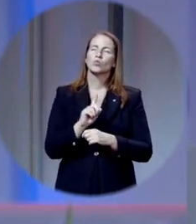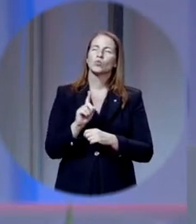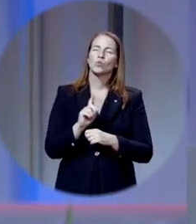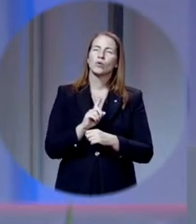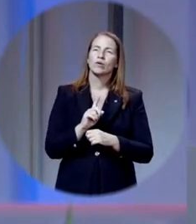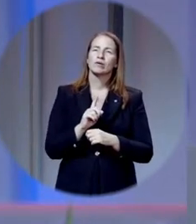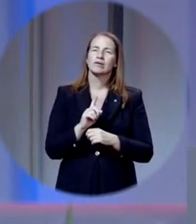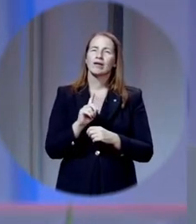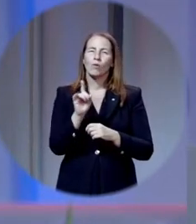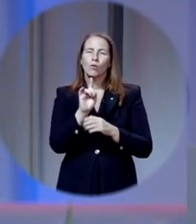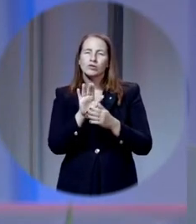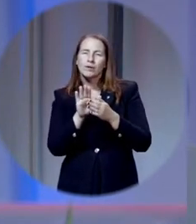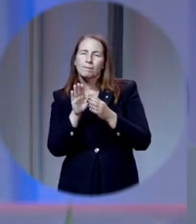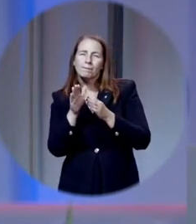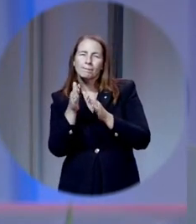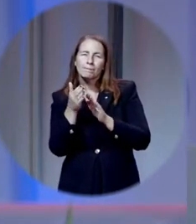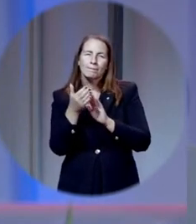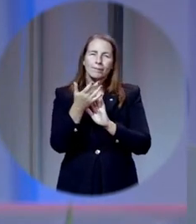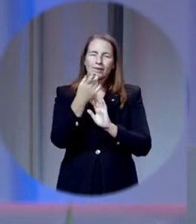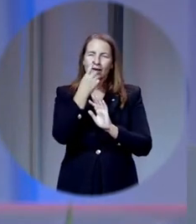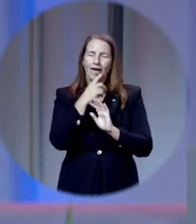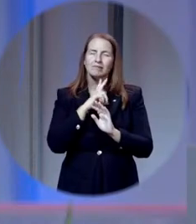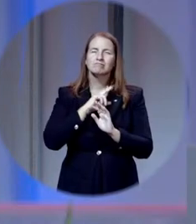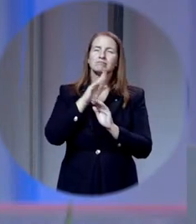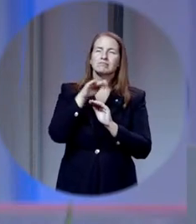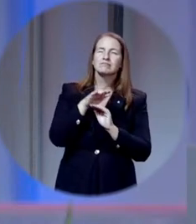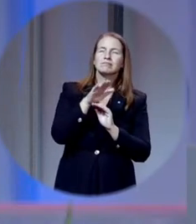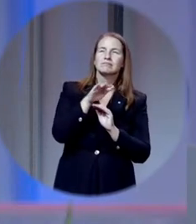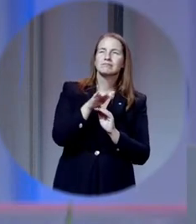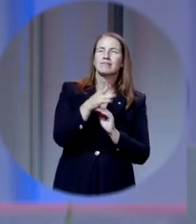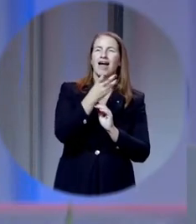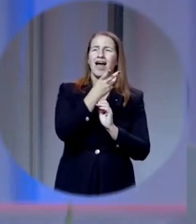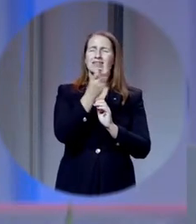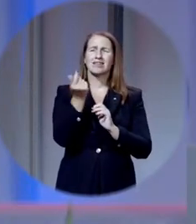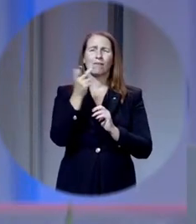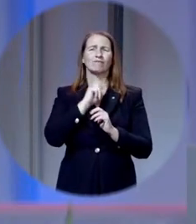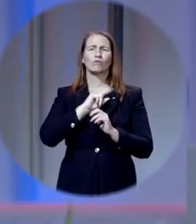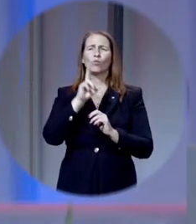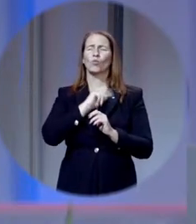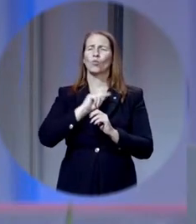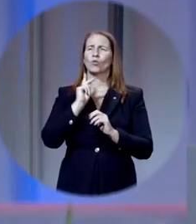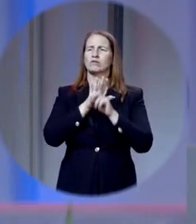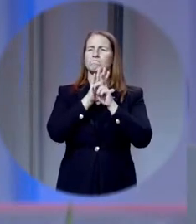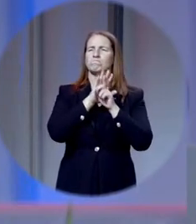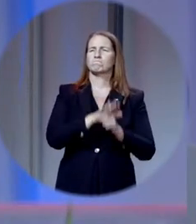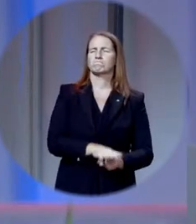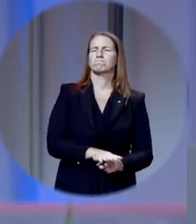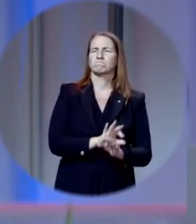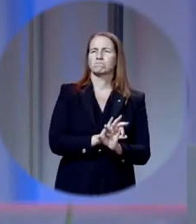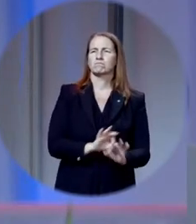kind of shape can it take? How are some voices diminished or silenced?